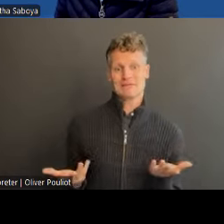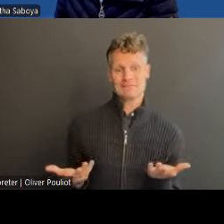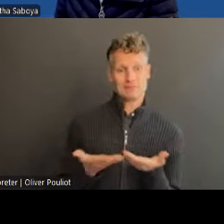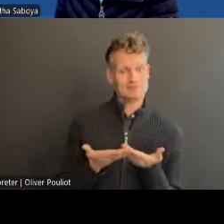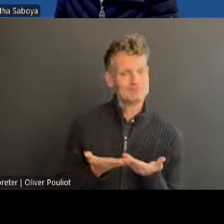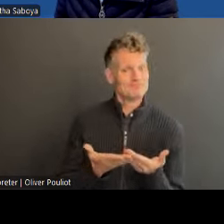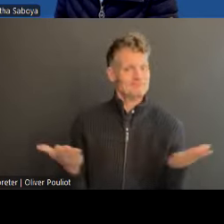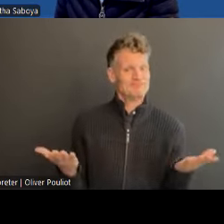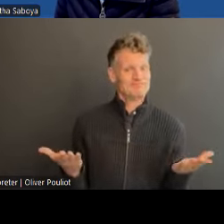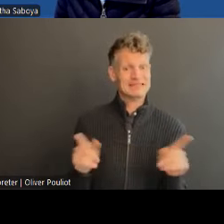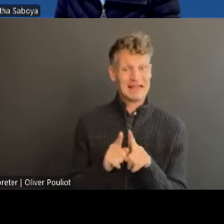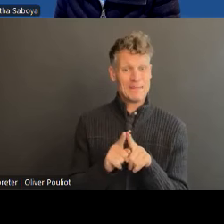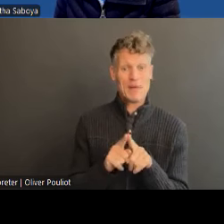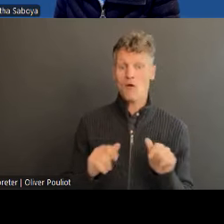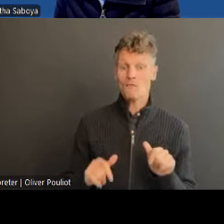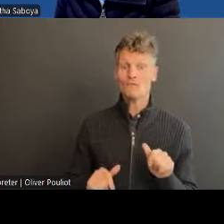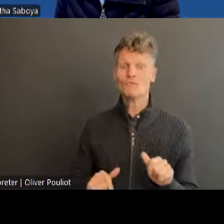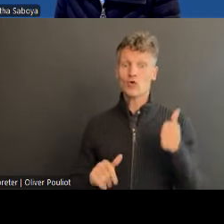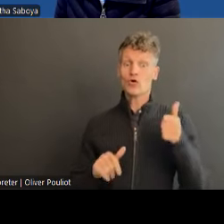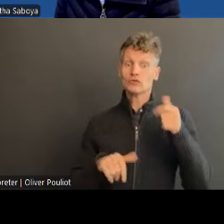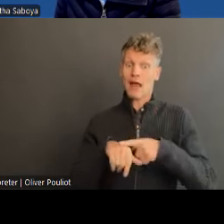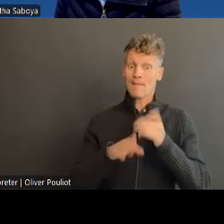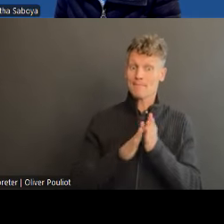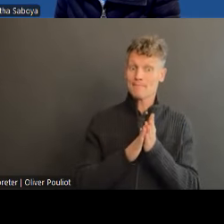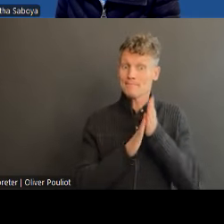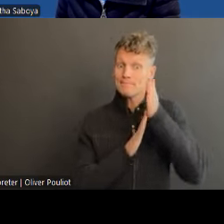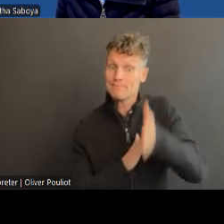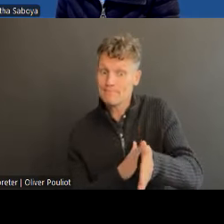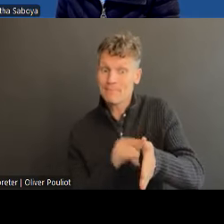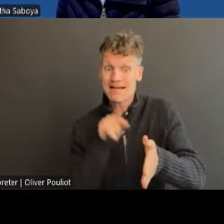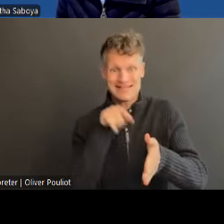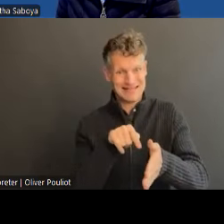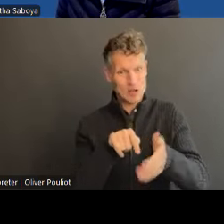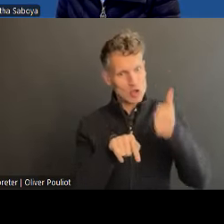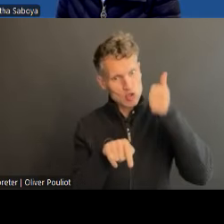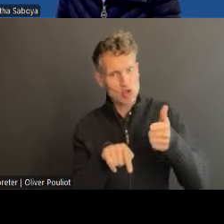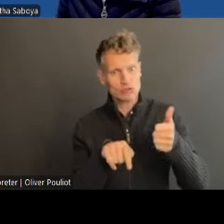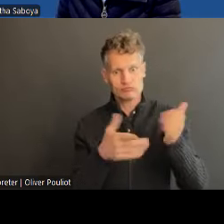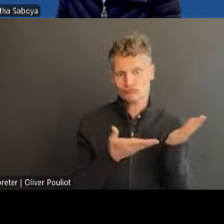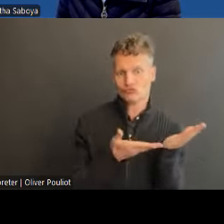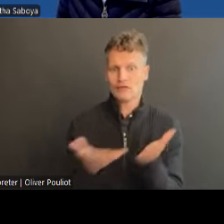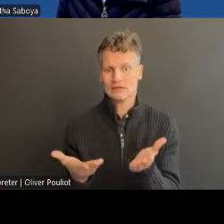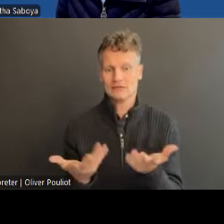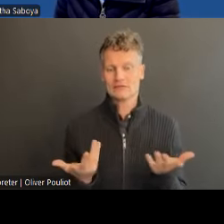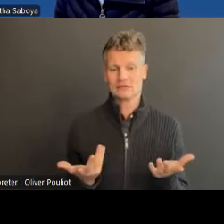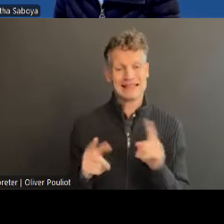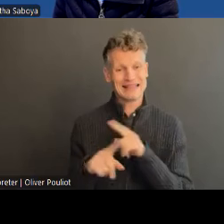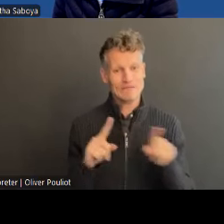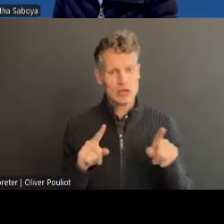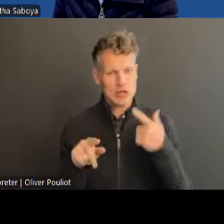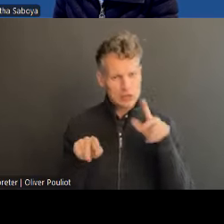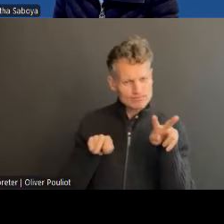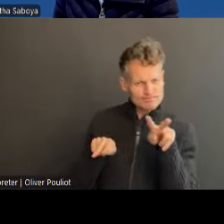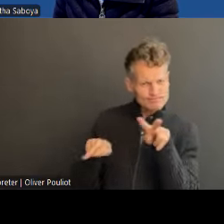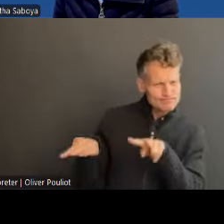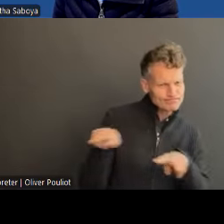reinforcing health information systems and surveillance systems, addressing environmental